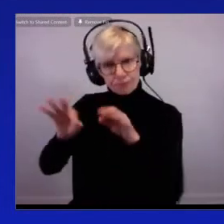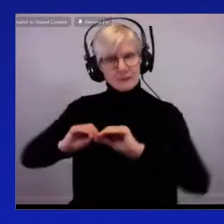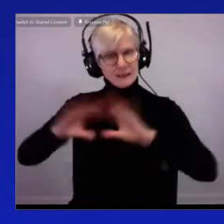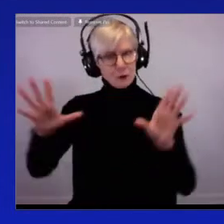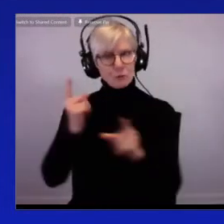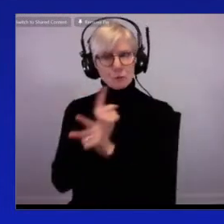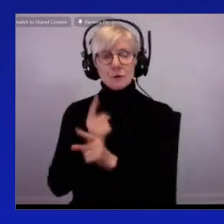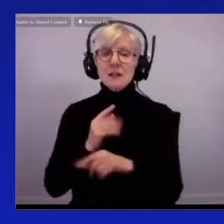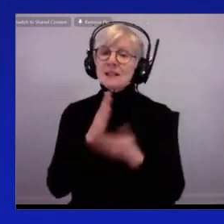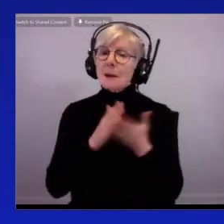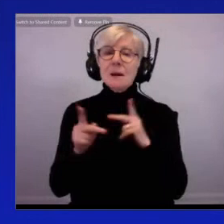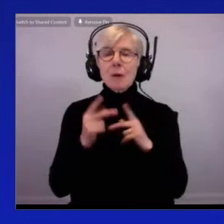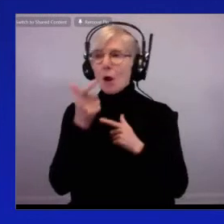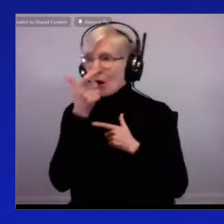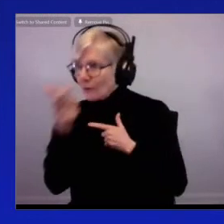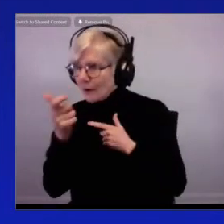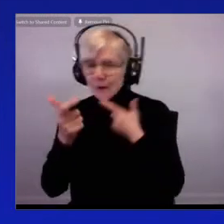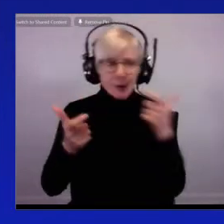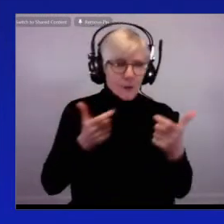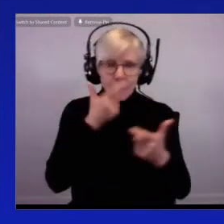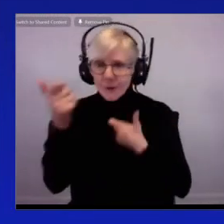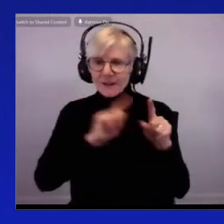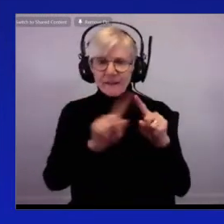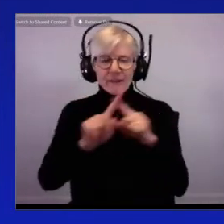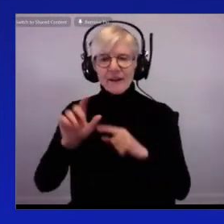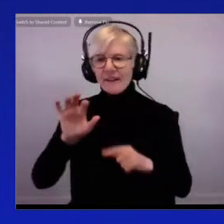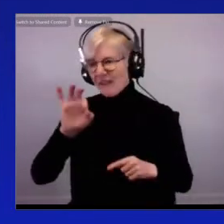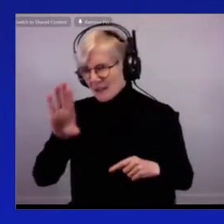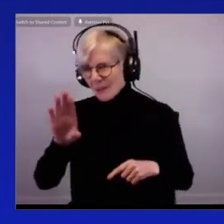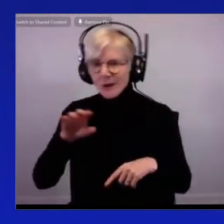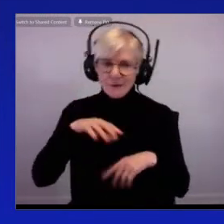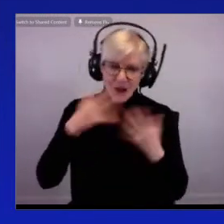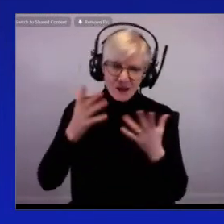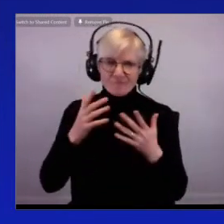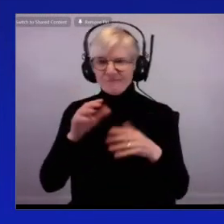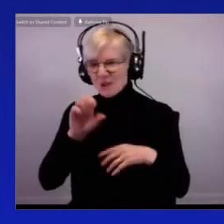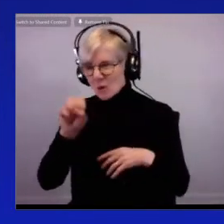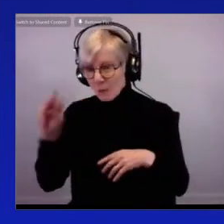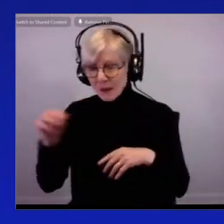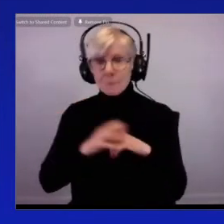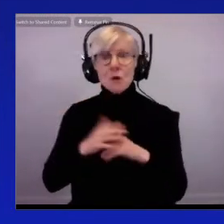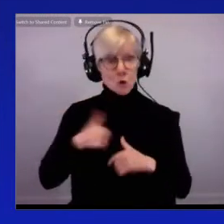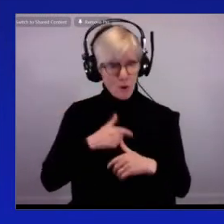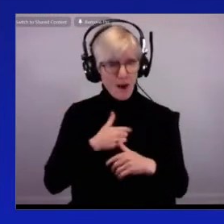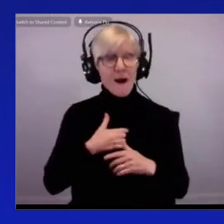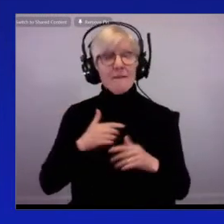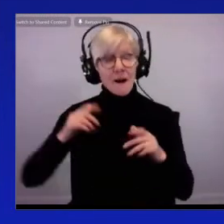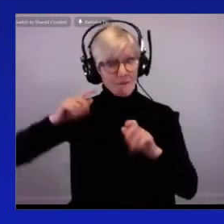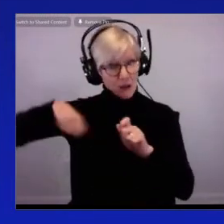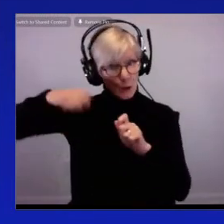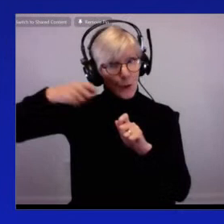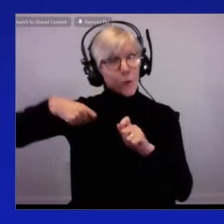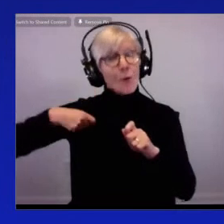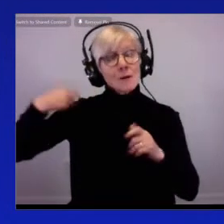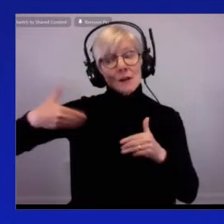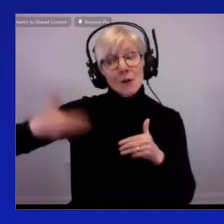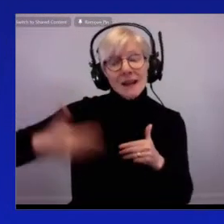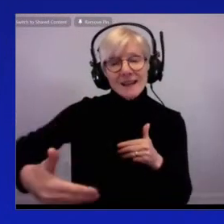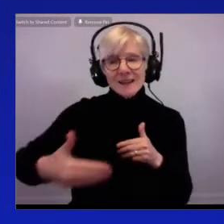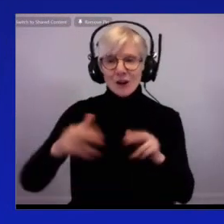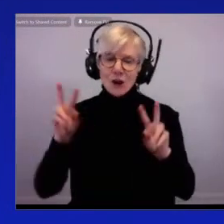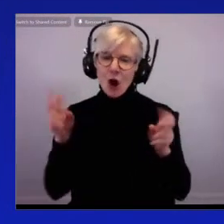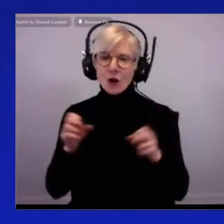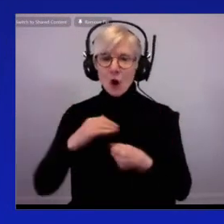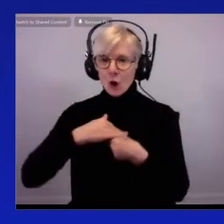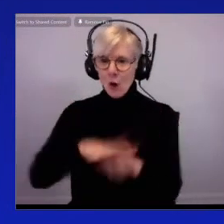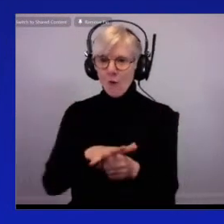different networks to spread the word. We've developed a COVID decoded video series that addresses common questions.